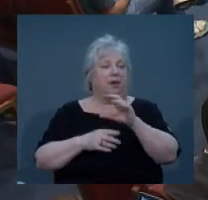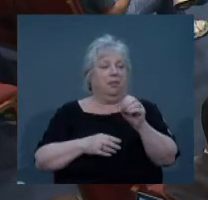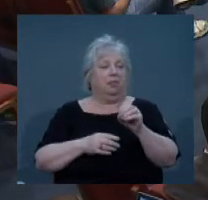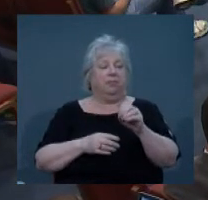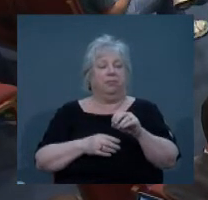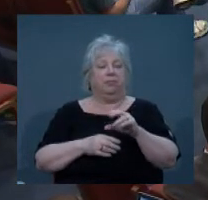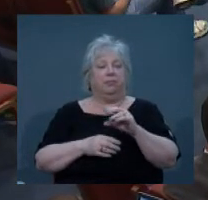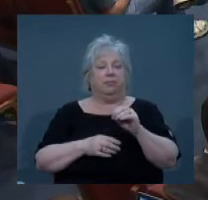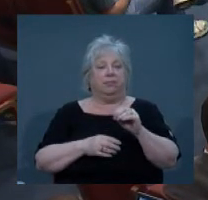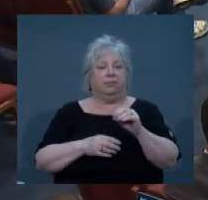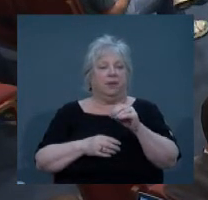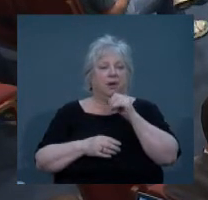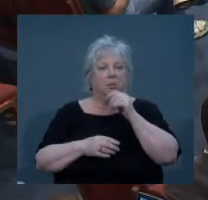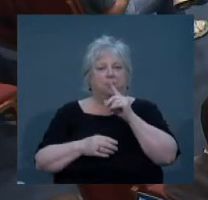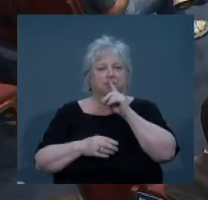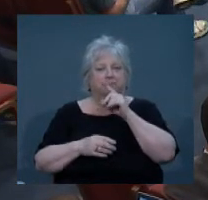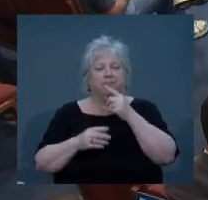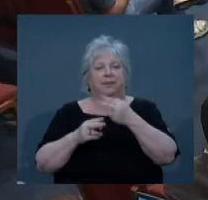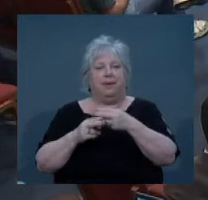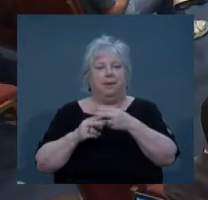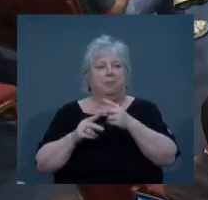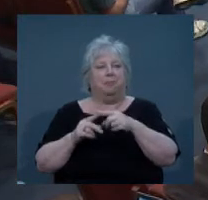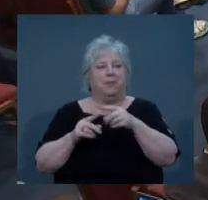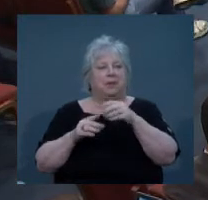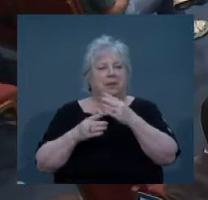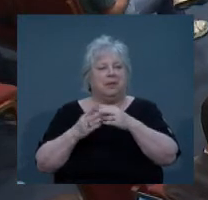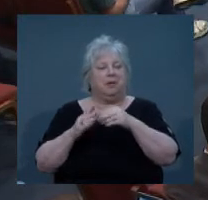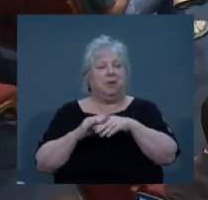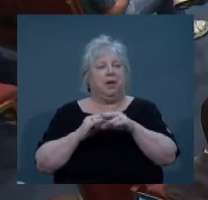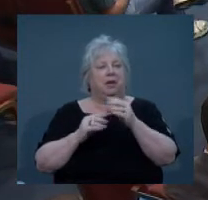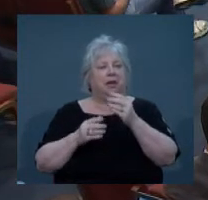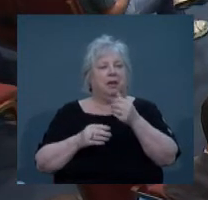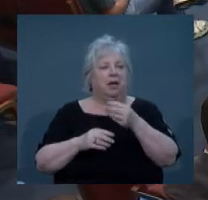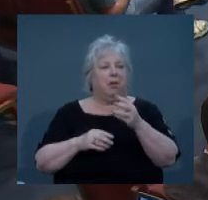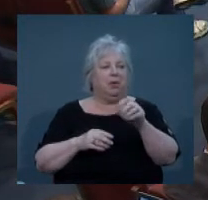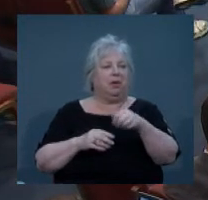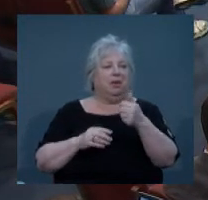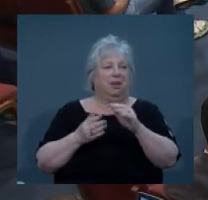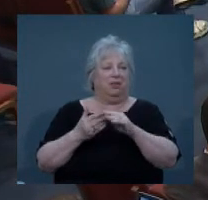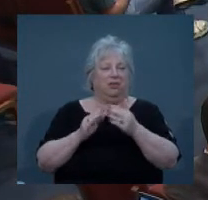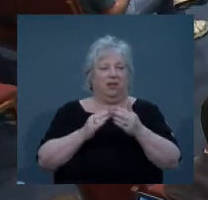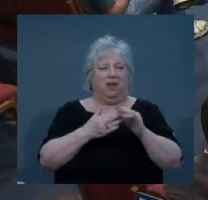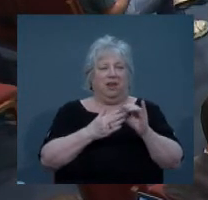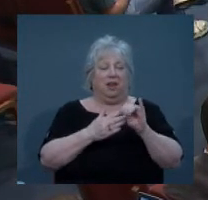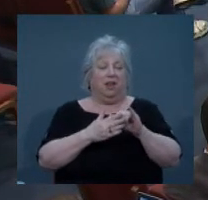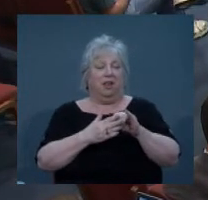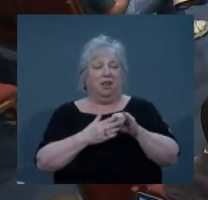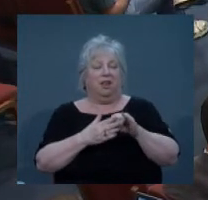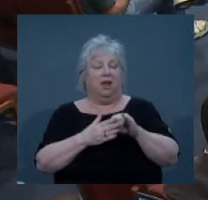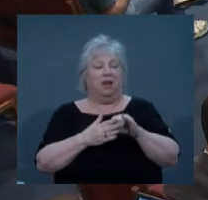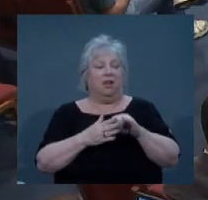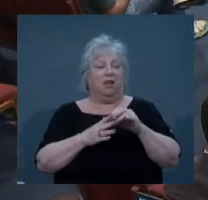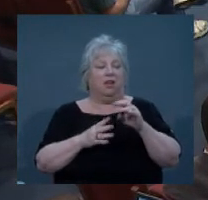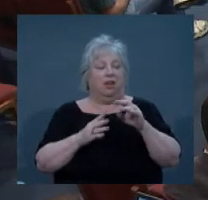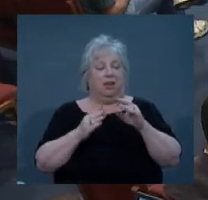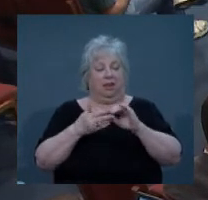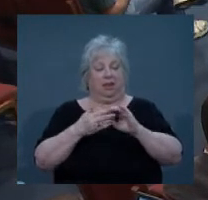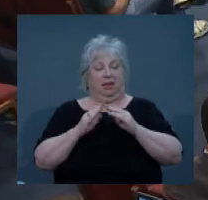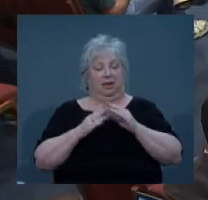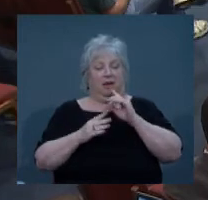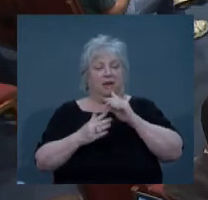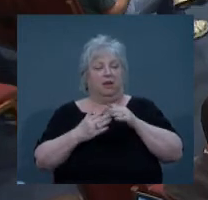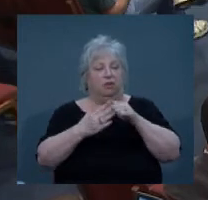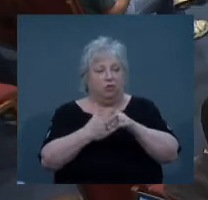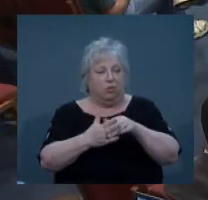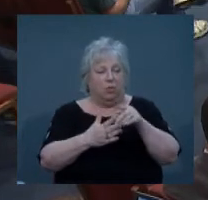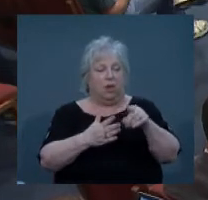in a couple of, I won't name them, but some of them in a couple of other cities, Tom, that are being sued by those municipalities based